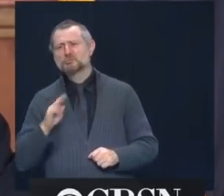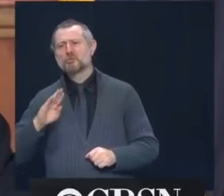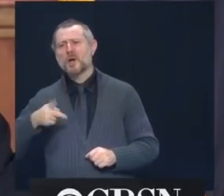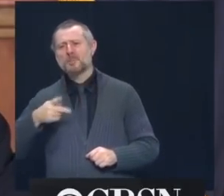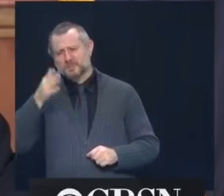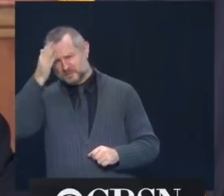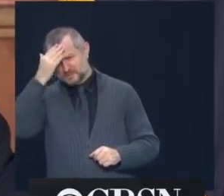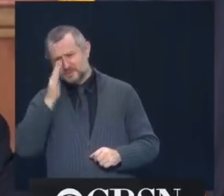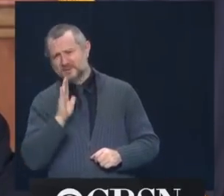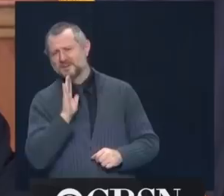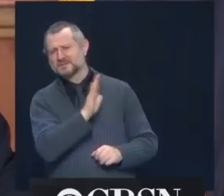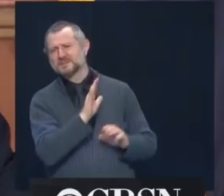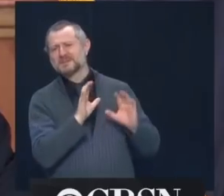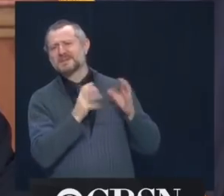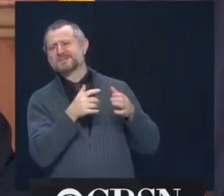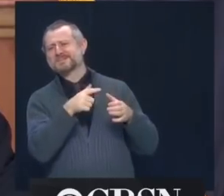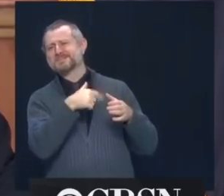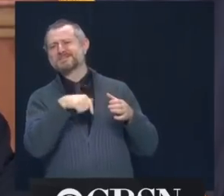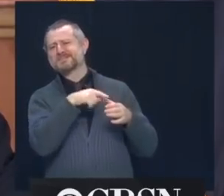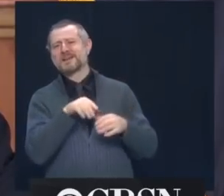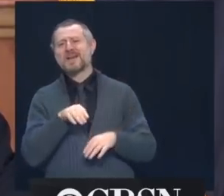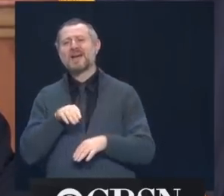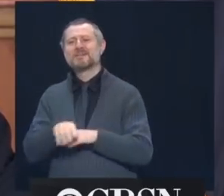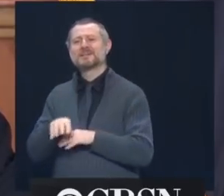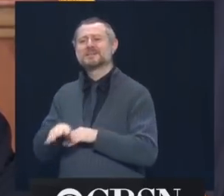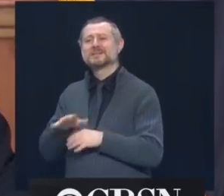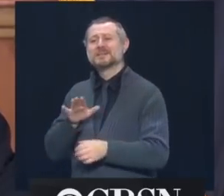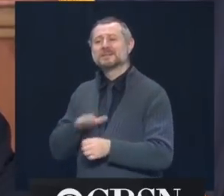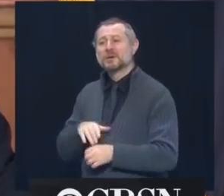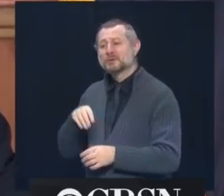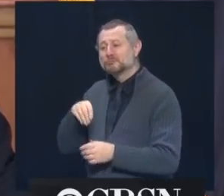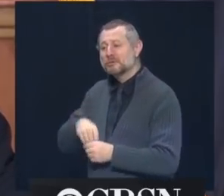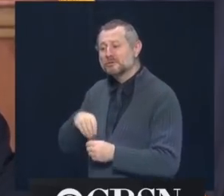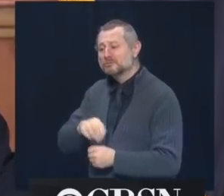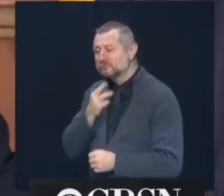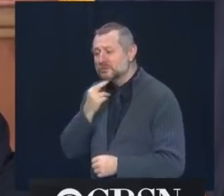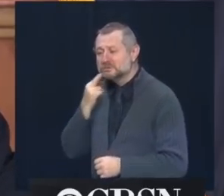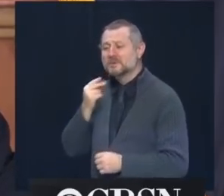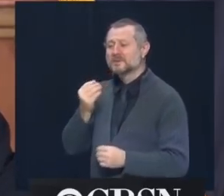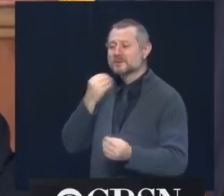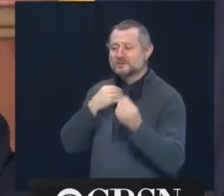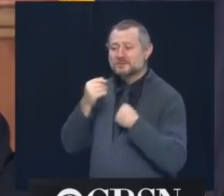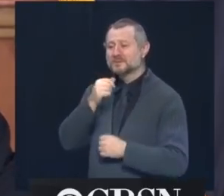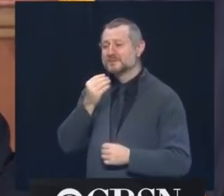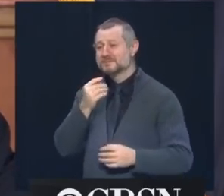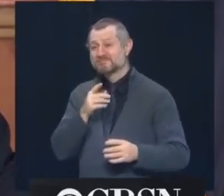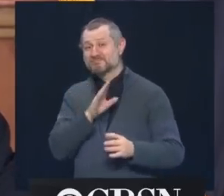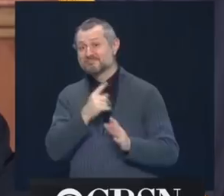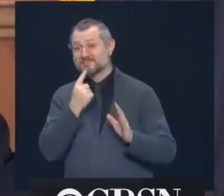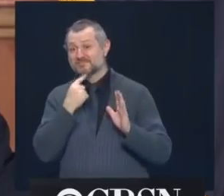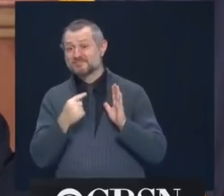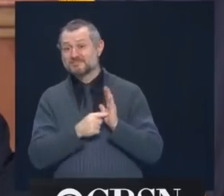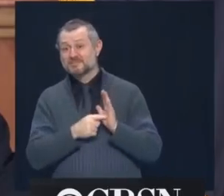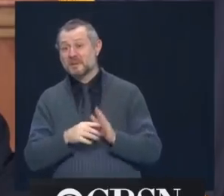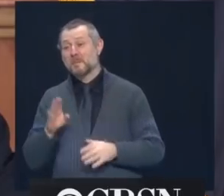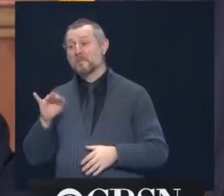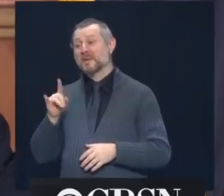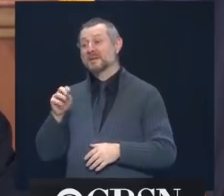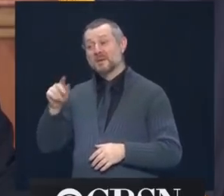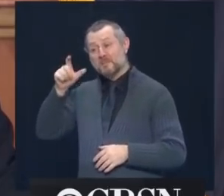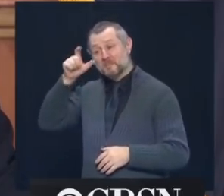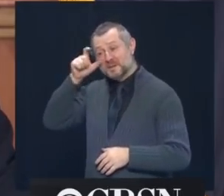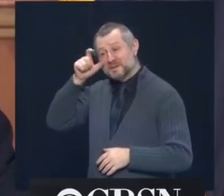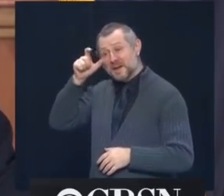team guidance, indoor dining, bars, restaurants. The Biden advisors say the same